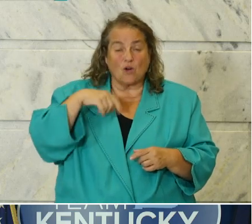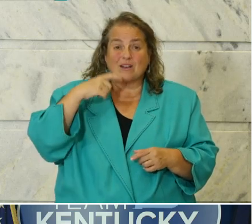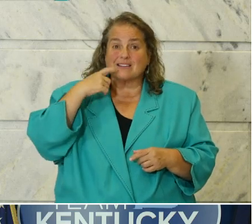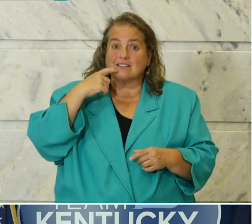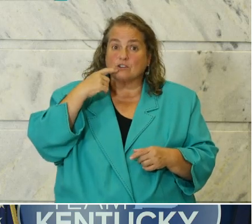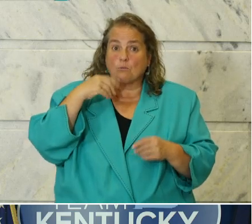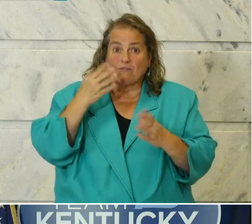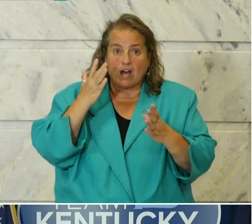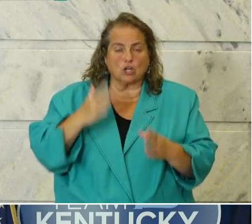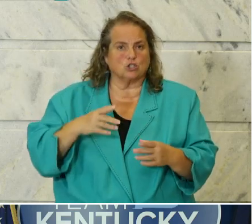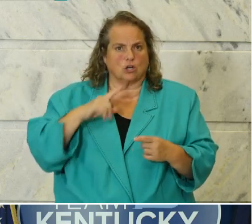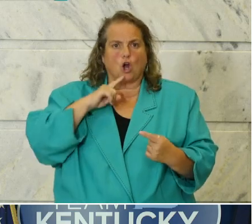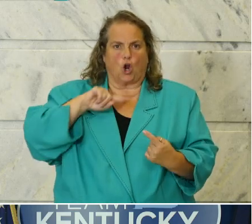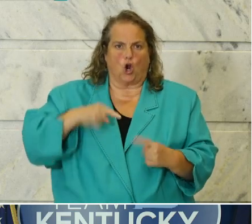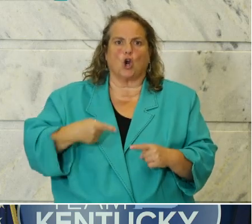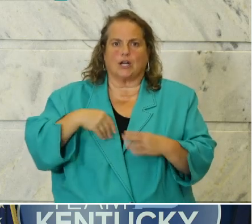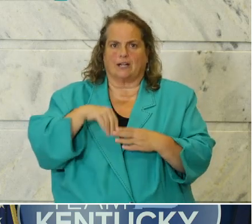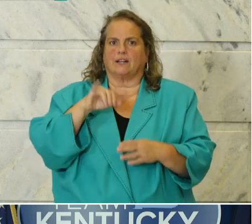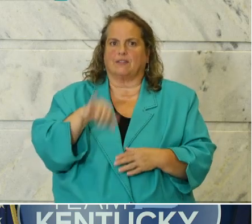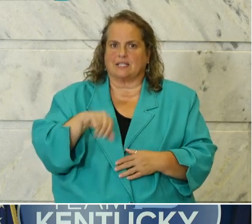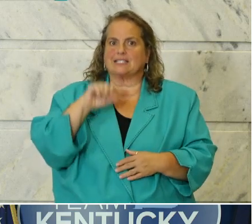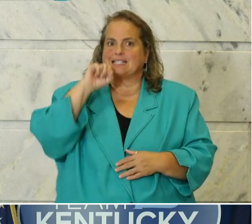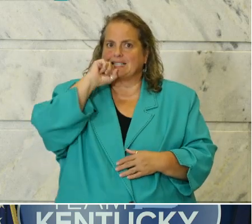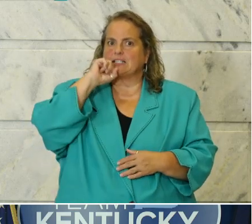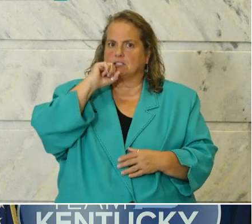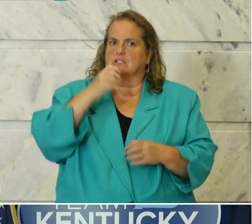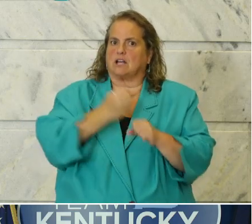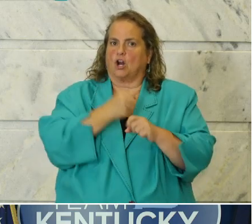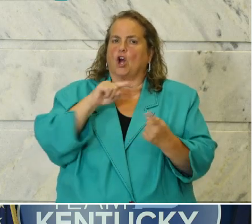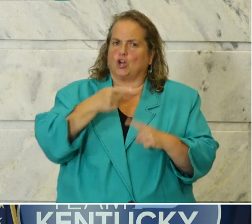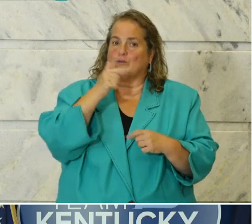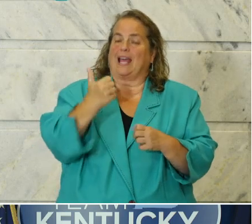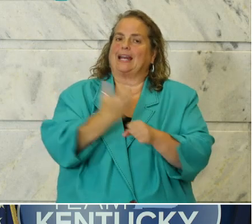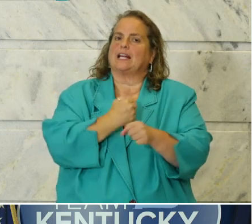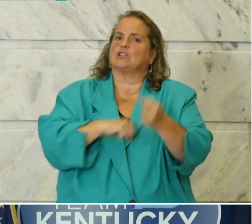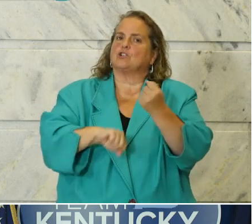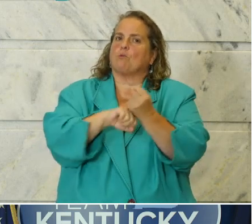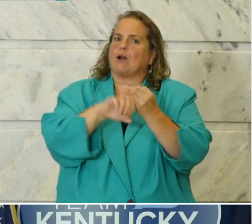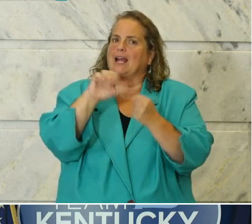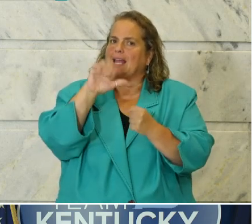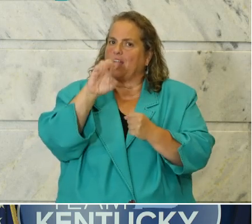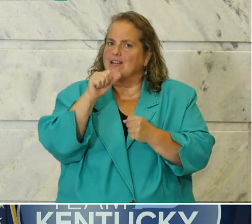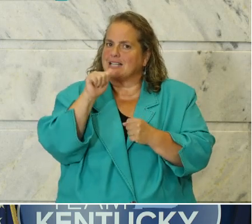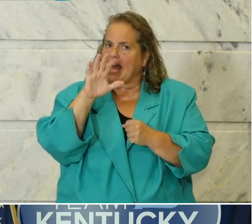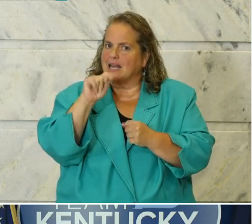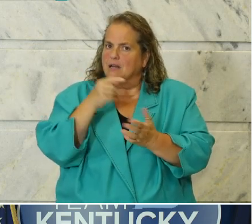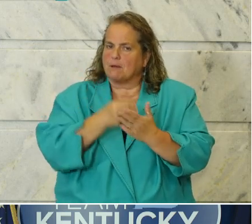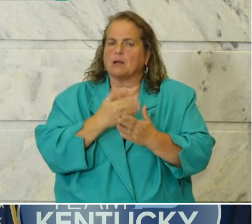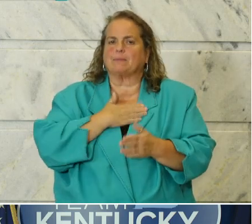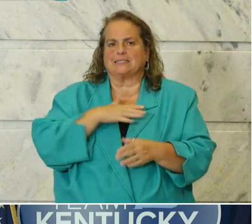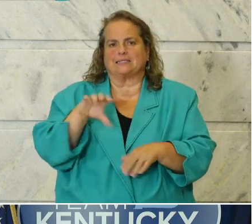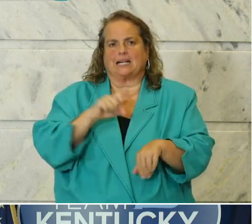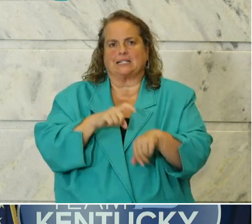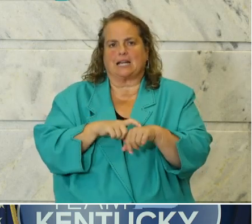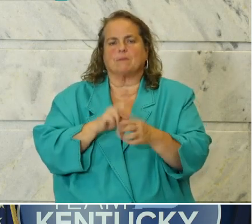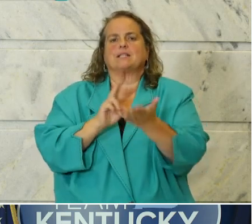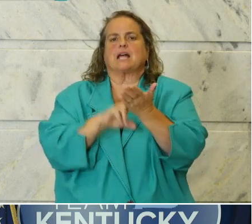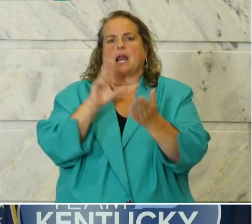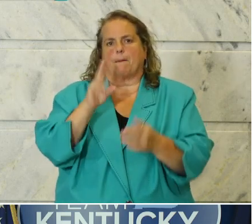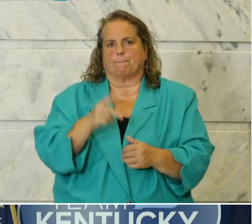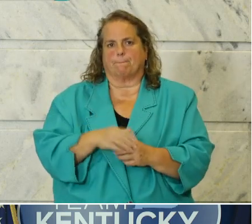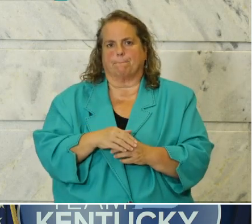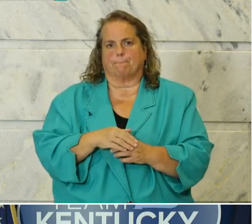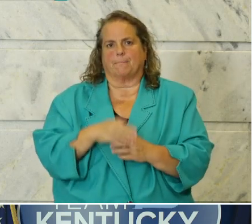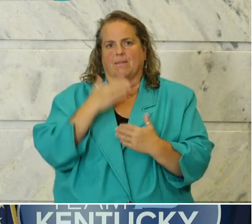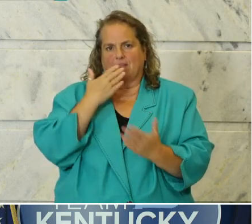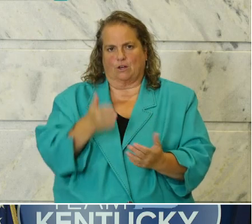been hurt through this, this is a way to get support. So please take the time and sign up. Thank you.